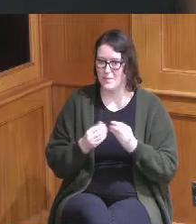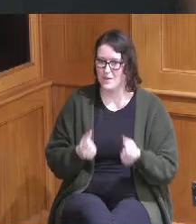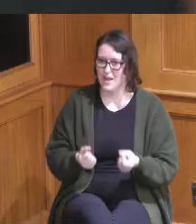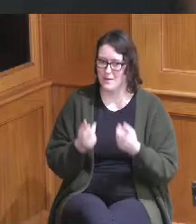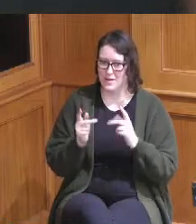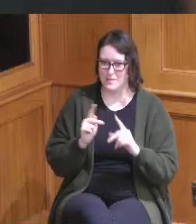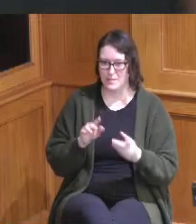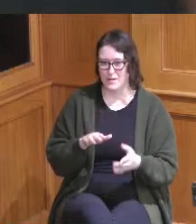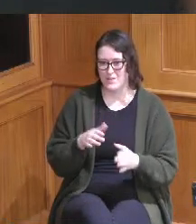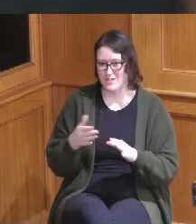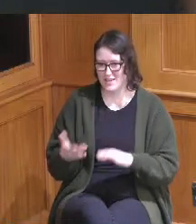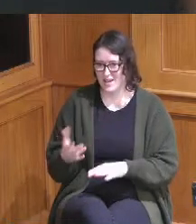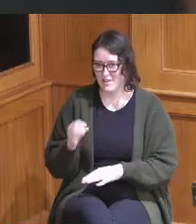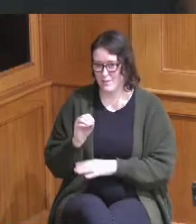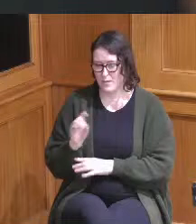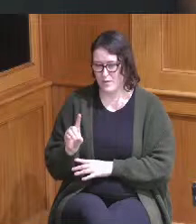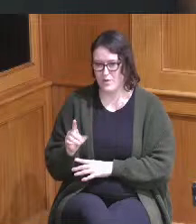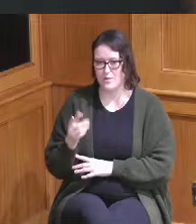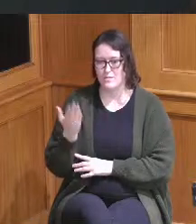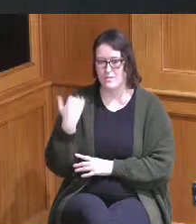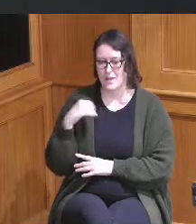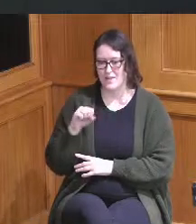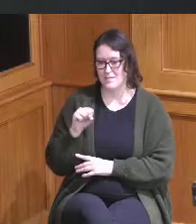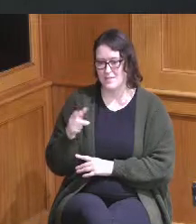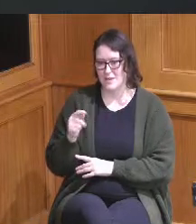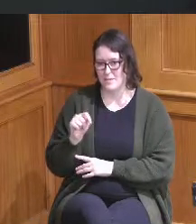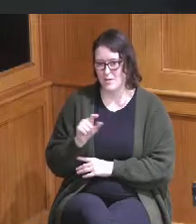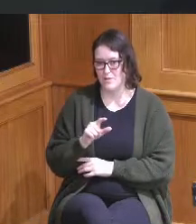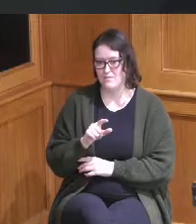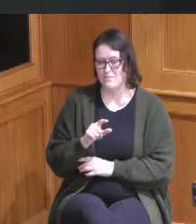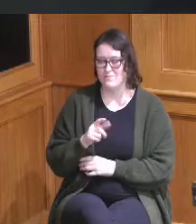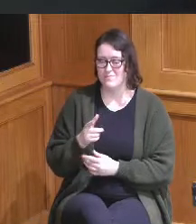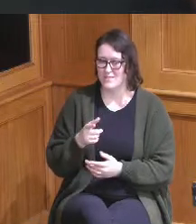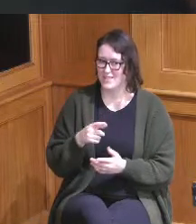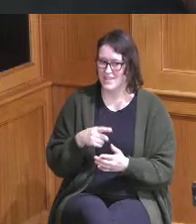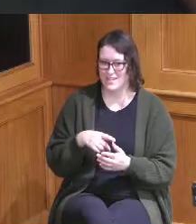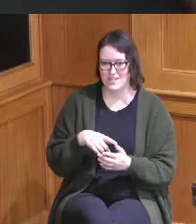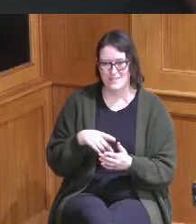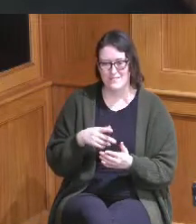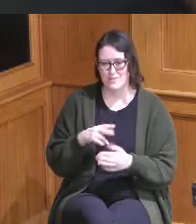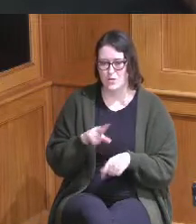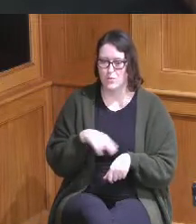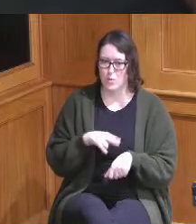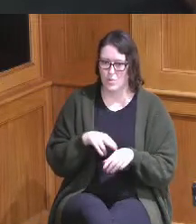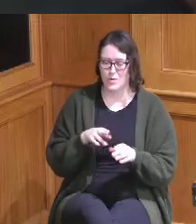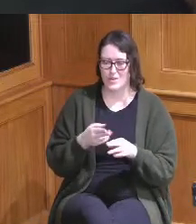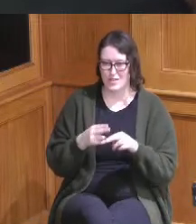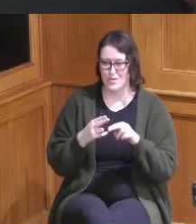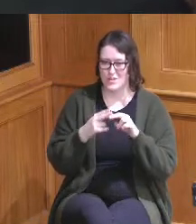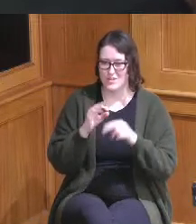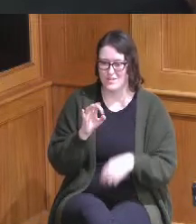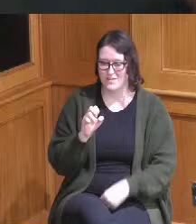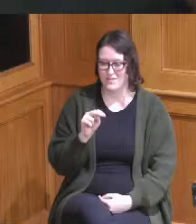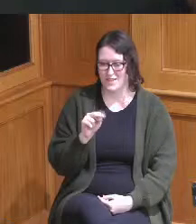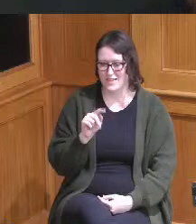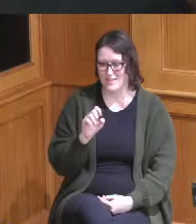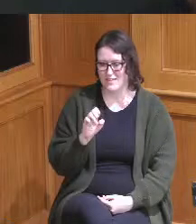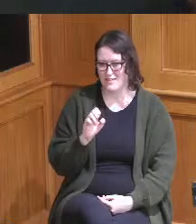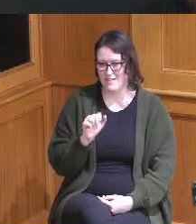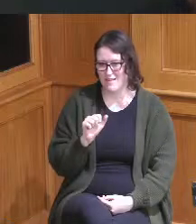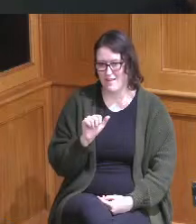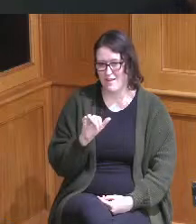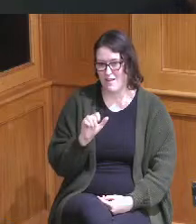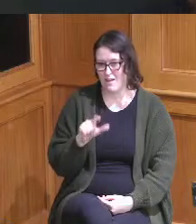September 20th, 24 has indicated abnormal increases in overdose-related activity. While fentanyl has long been a part of our